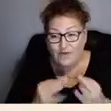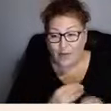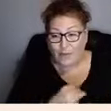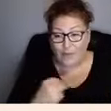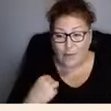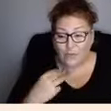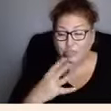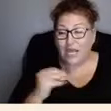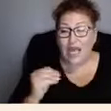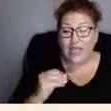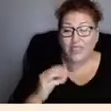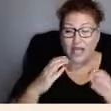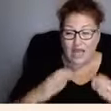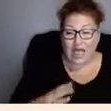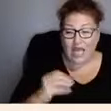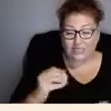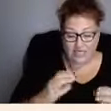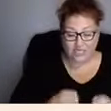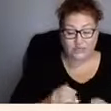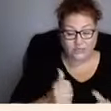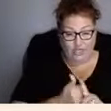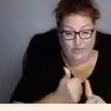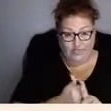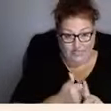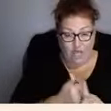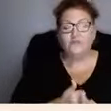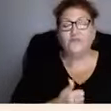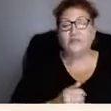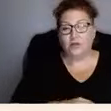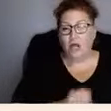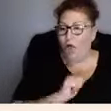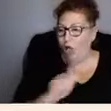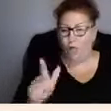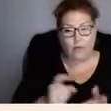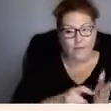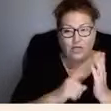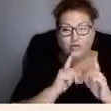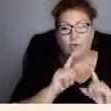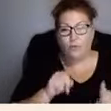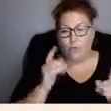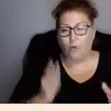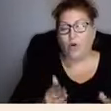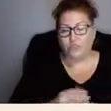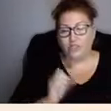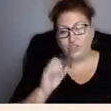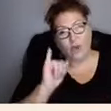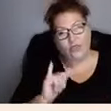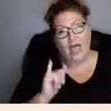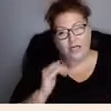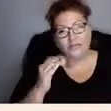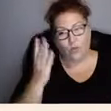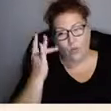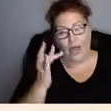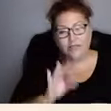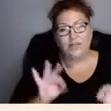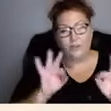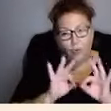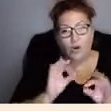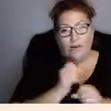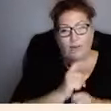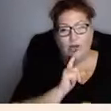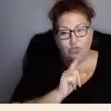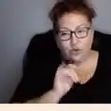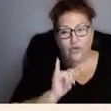the clients and customers themselves are mandatory reporters. And so that's the reason it's important to make sure they're